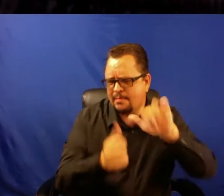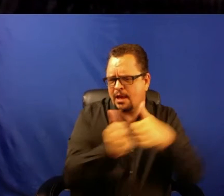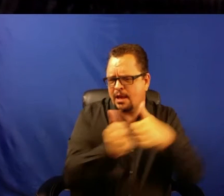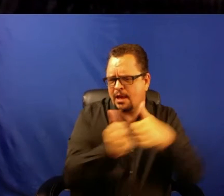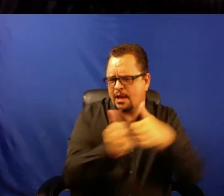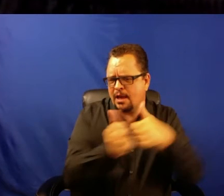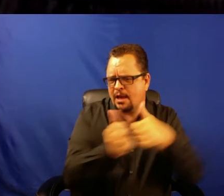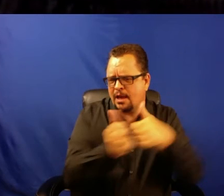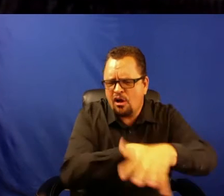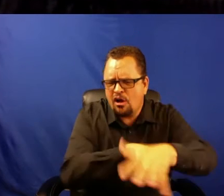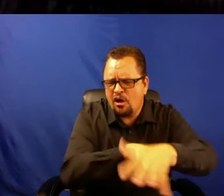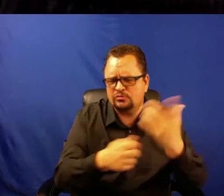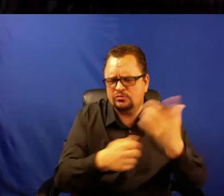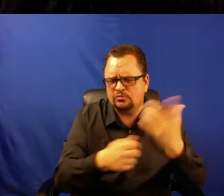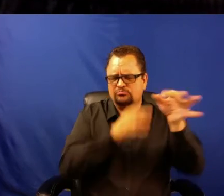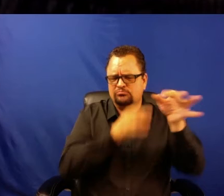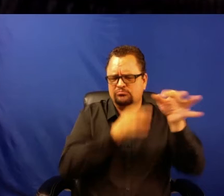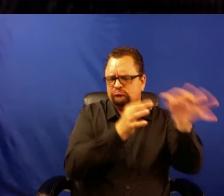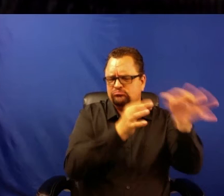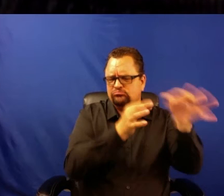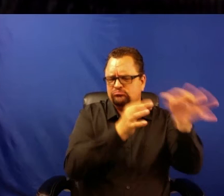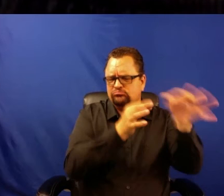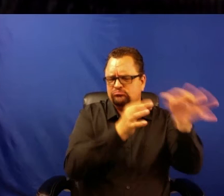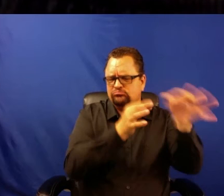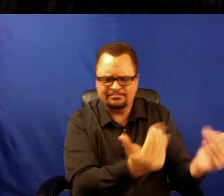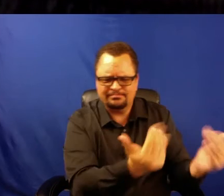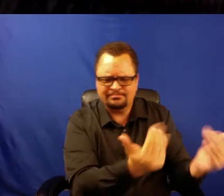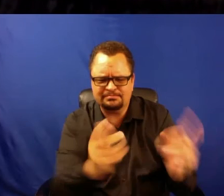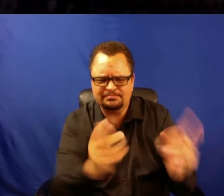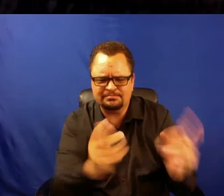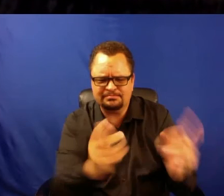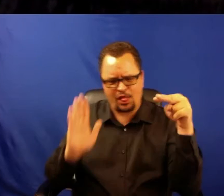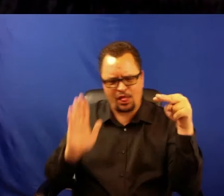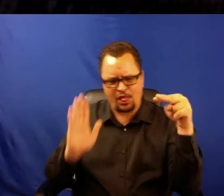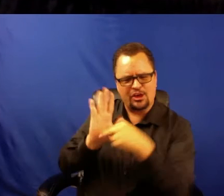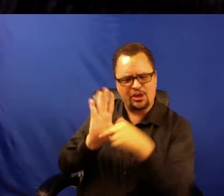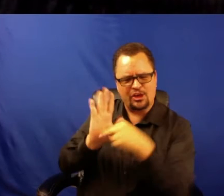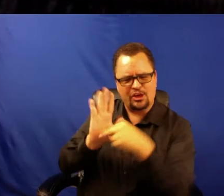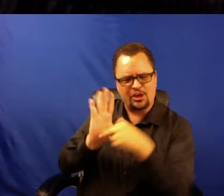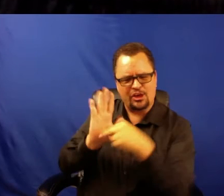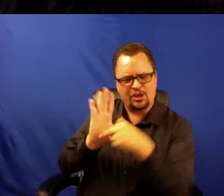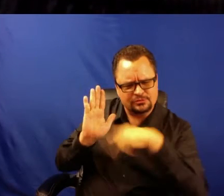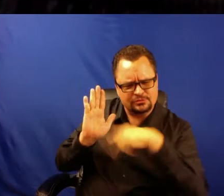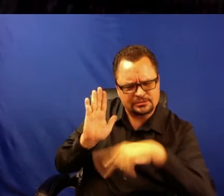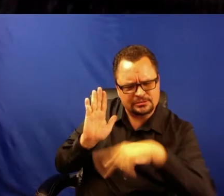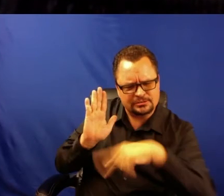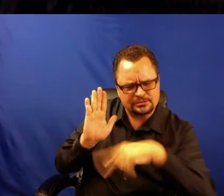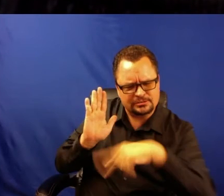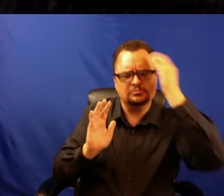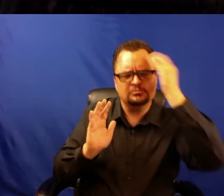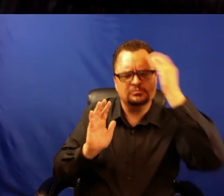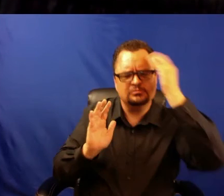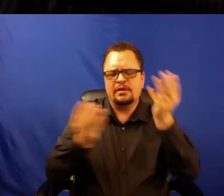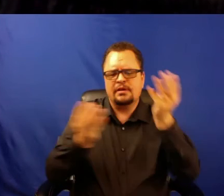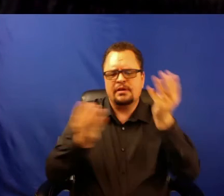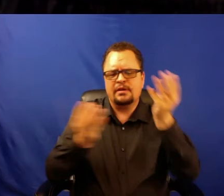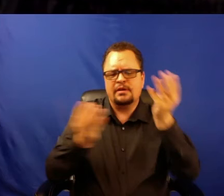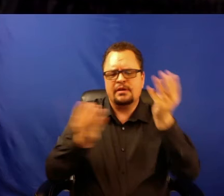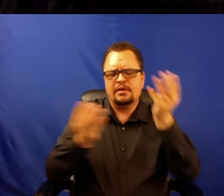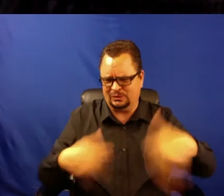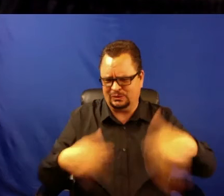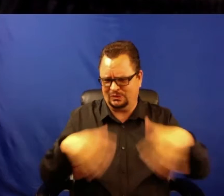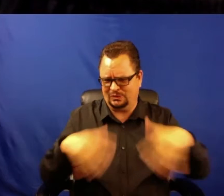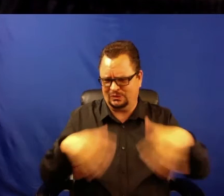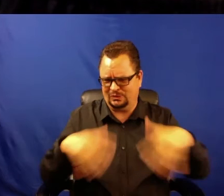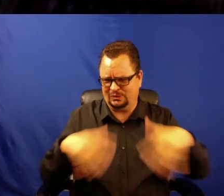information because, information these days is so vast, far and wide, and we know that there's a lot of inaccurate